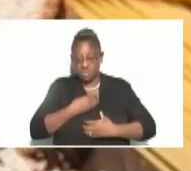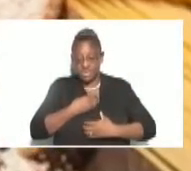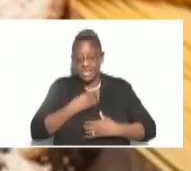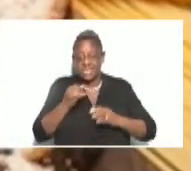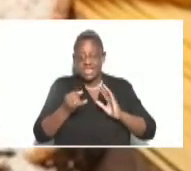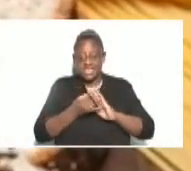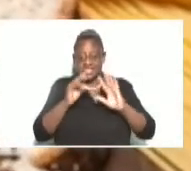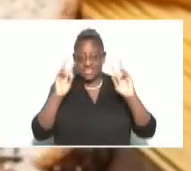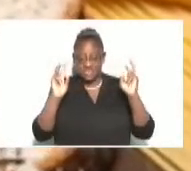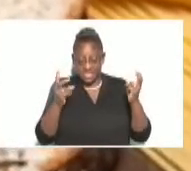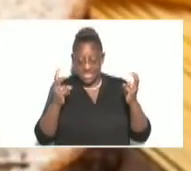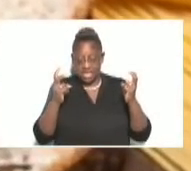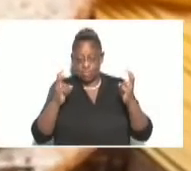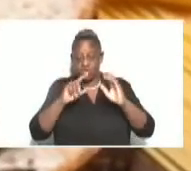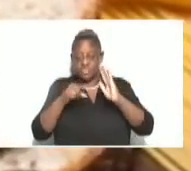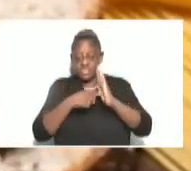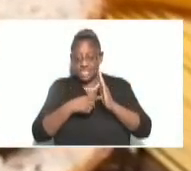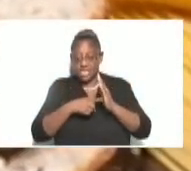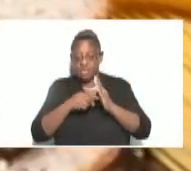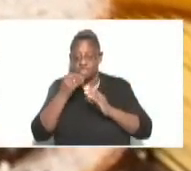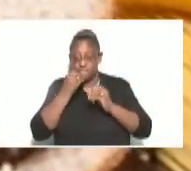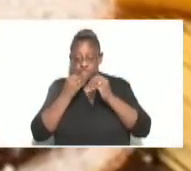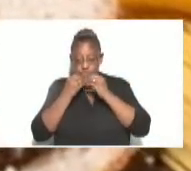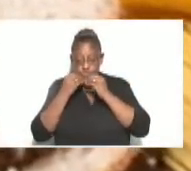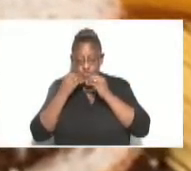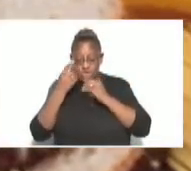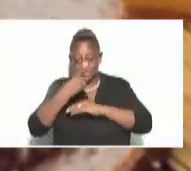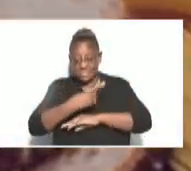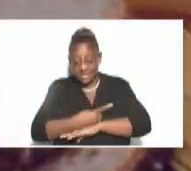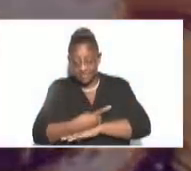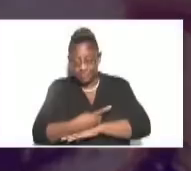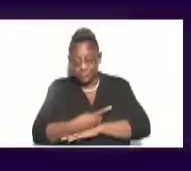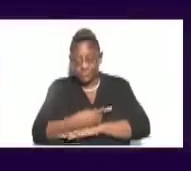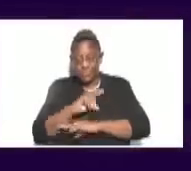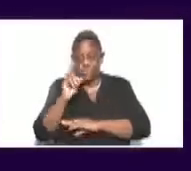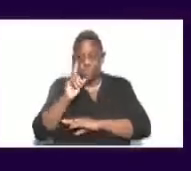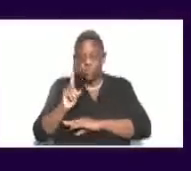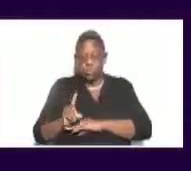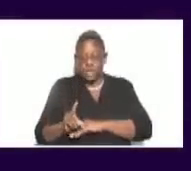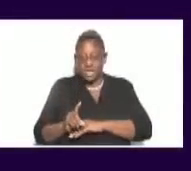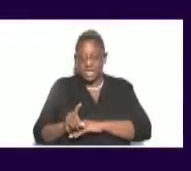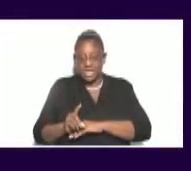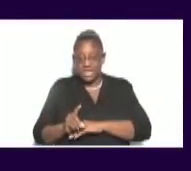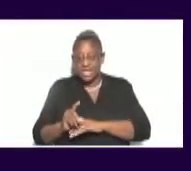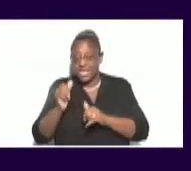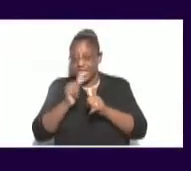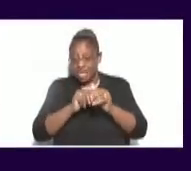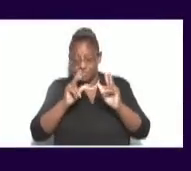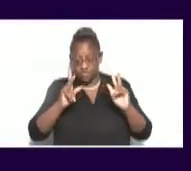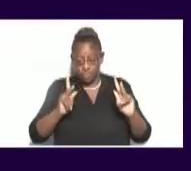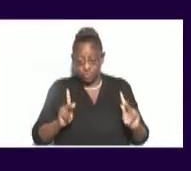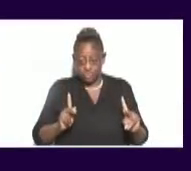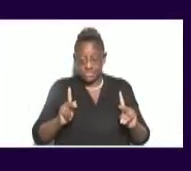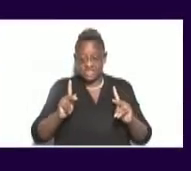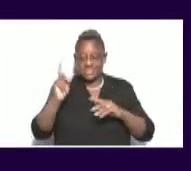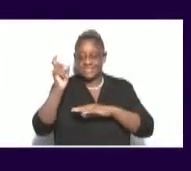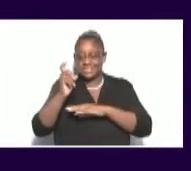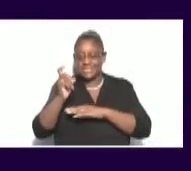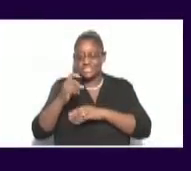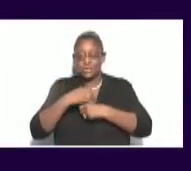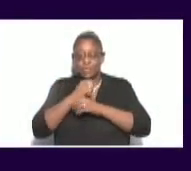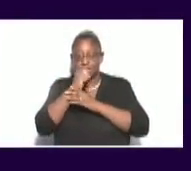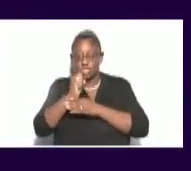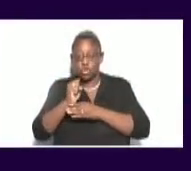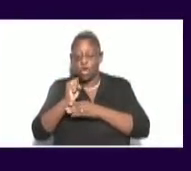main theme of this year's World Food Day. The UN's Food and Agriculture Organization observance reminds everyone of the need to ensure